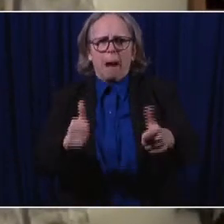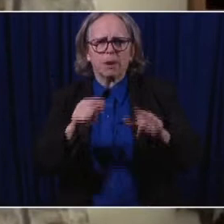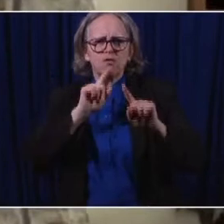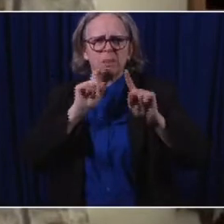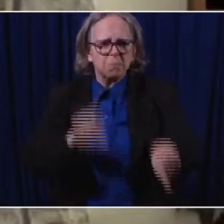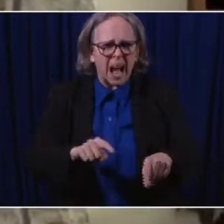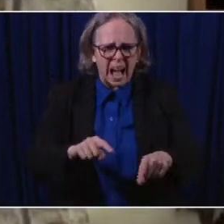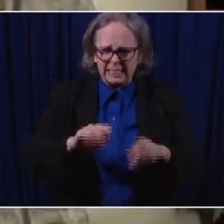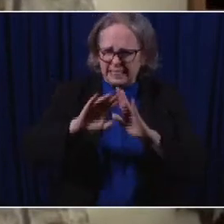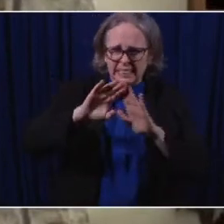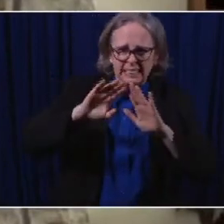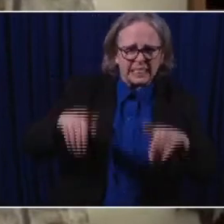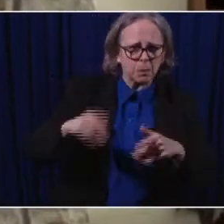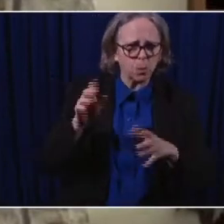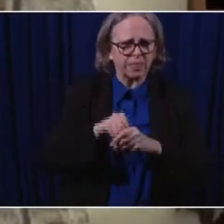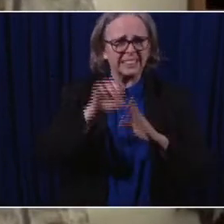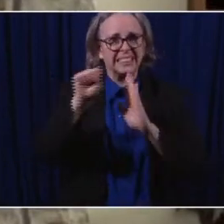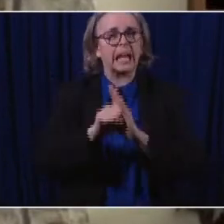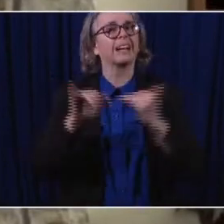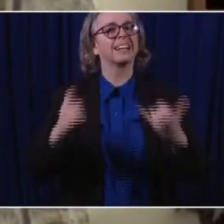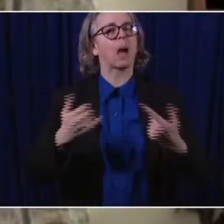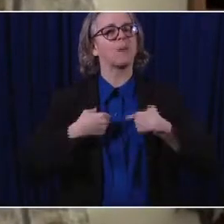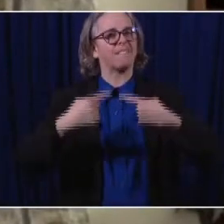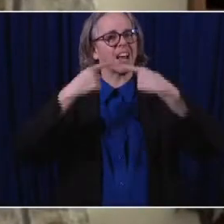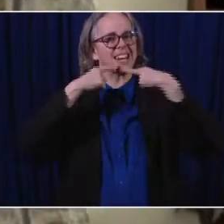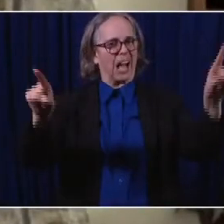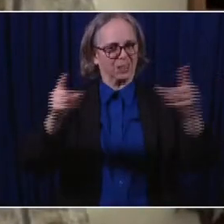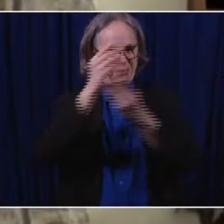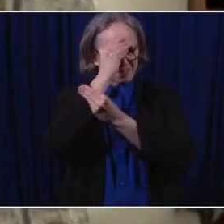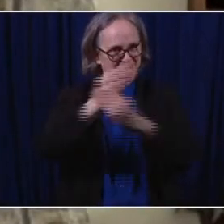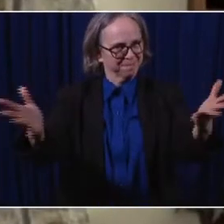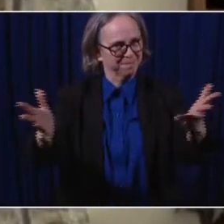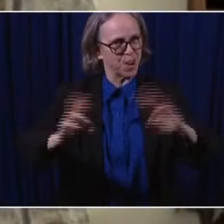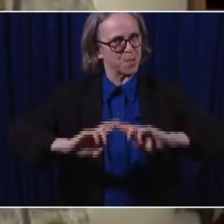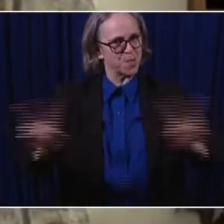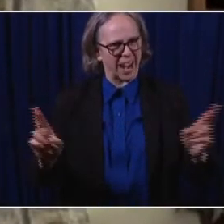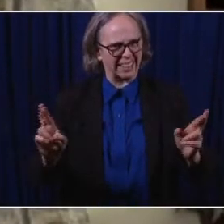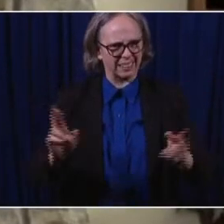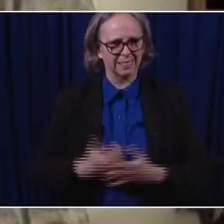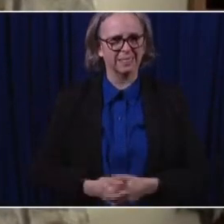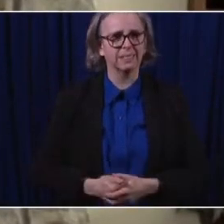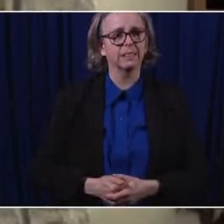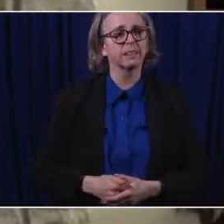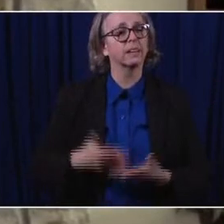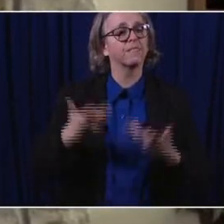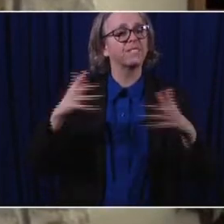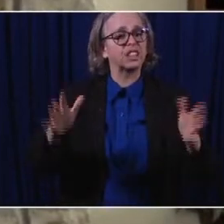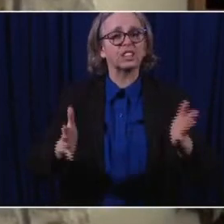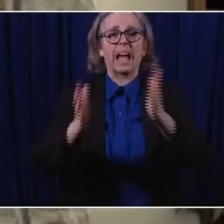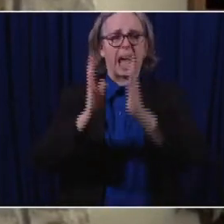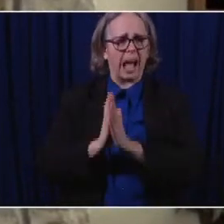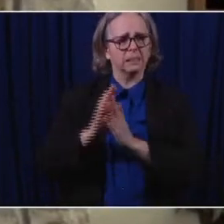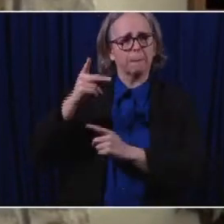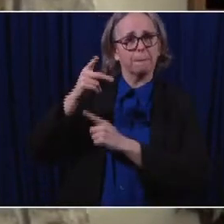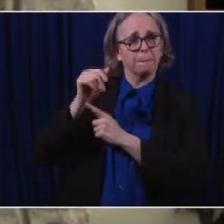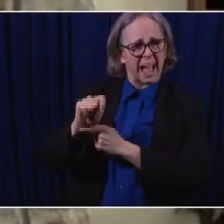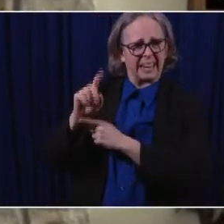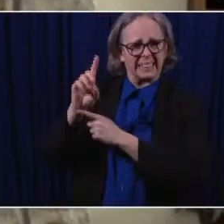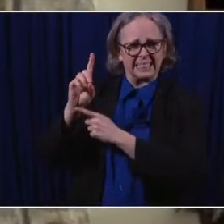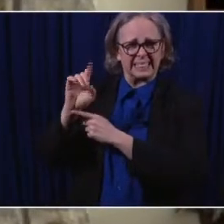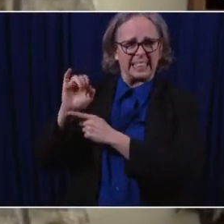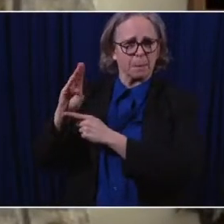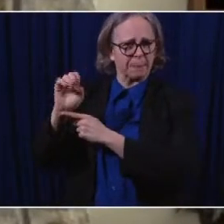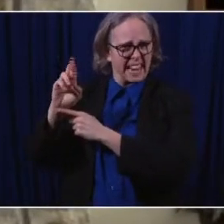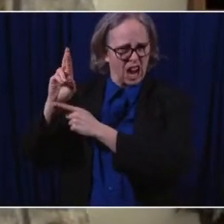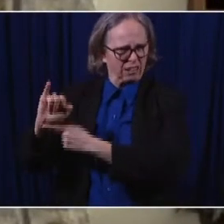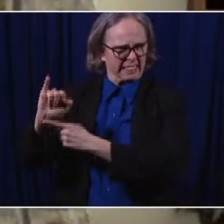about that. We asked Pat Teaberry, former United States Congressman, currently president and CEO of the